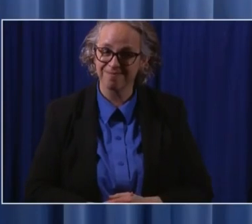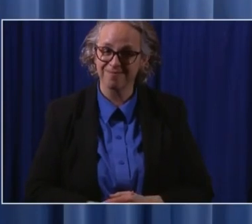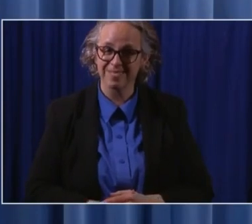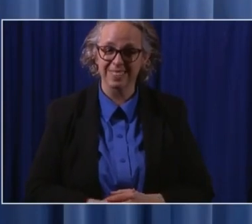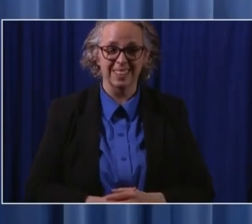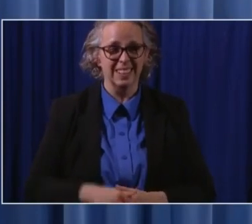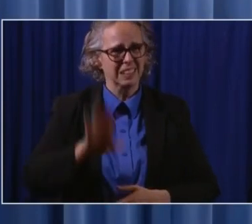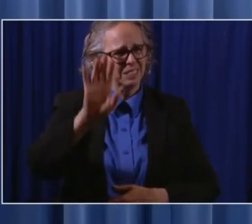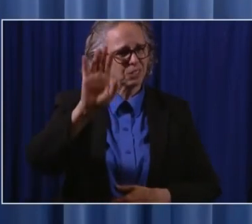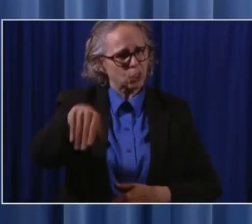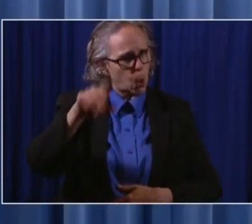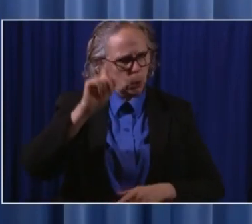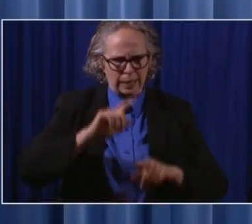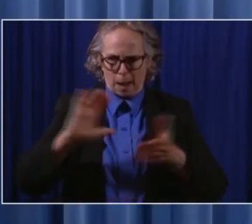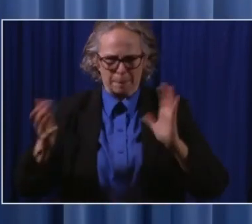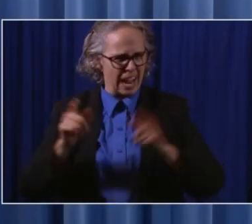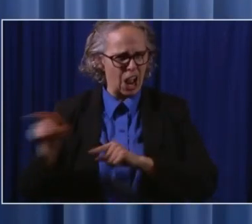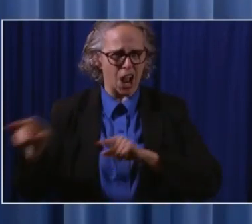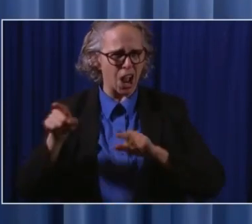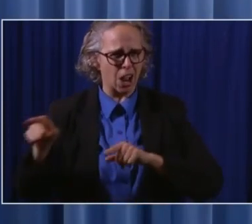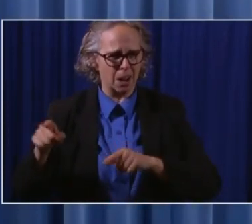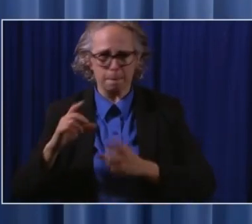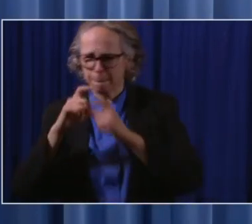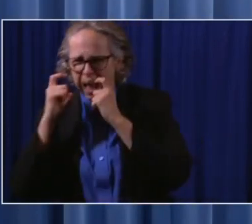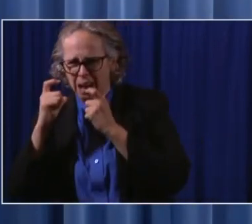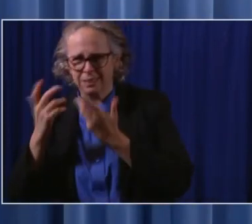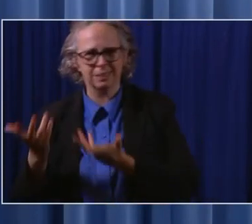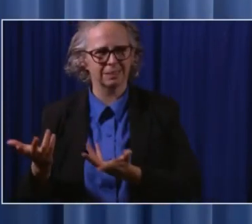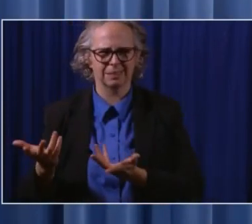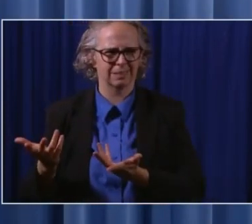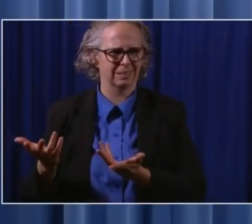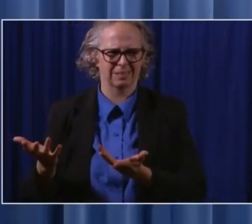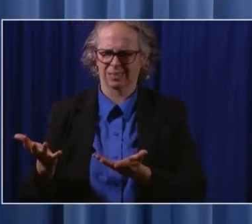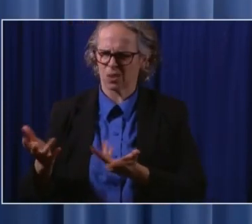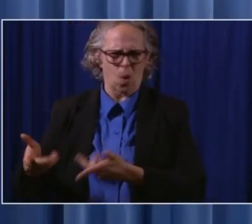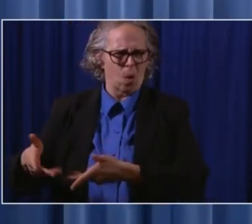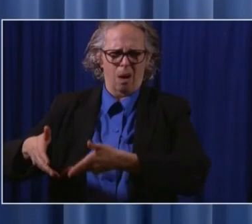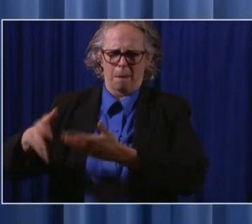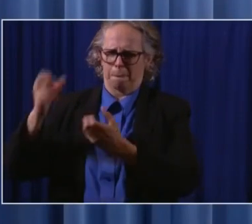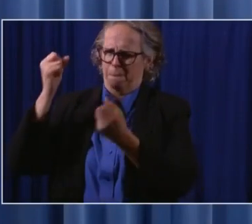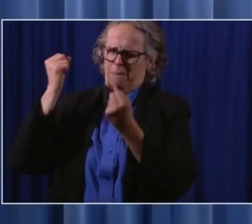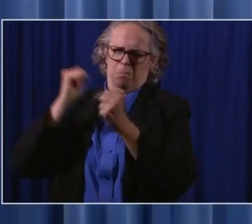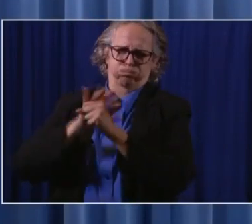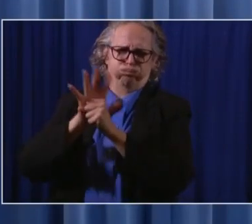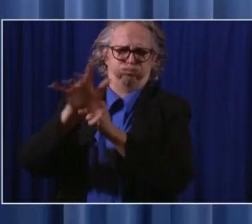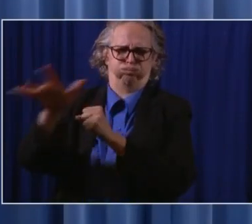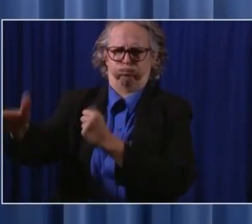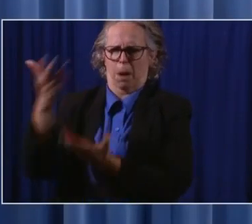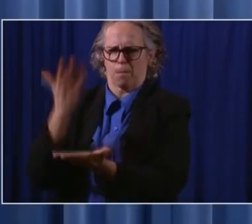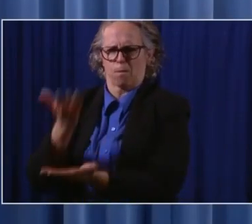difference between when it's overwhelming evidence in regard to the mask and in a case